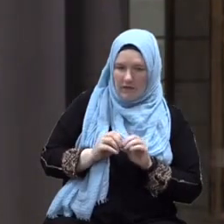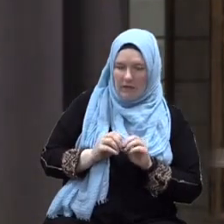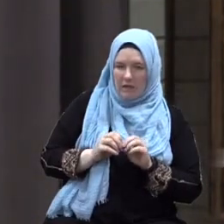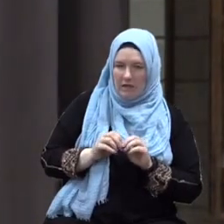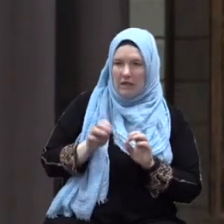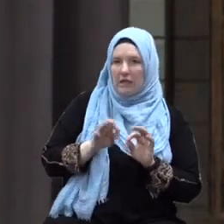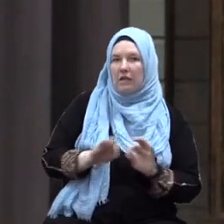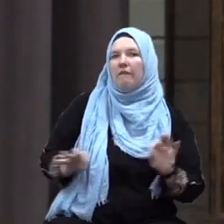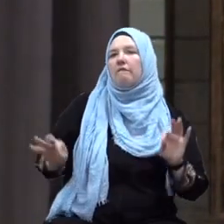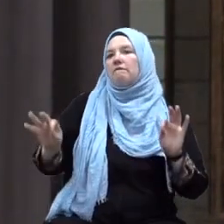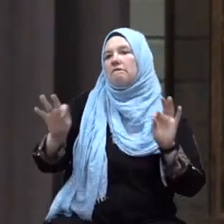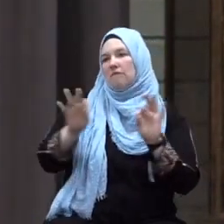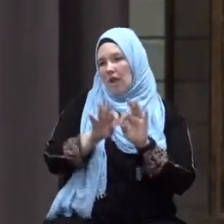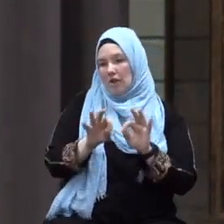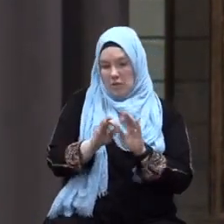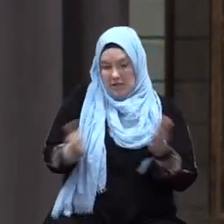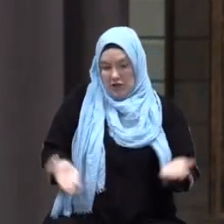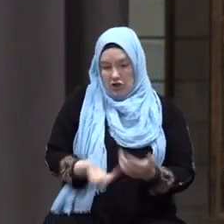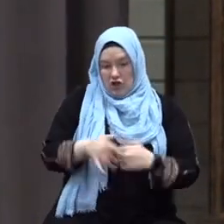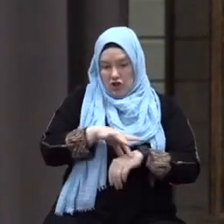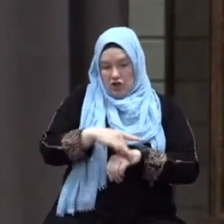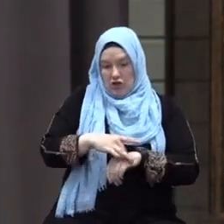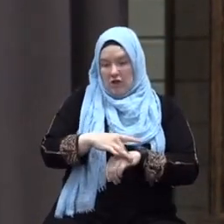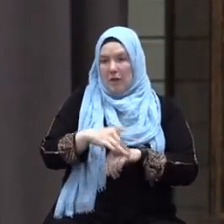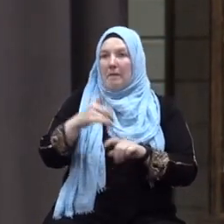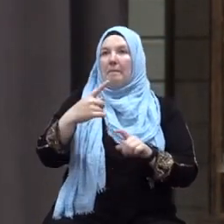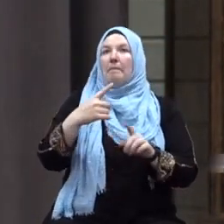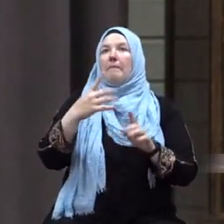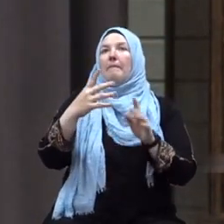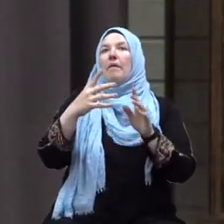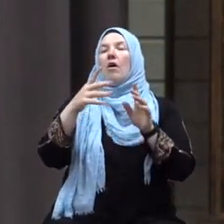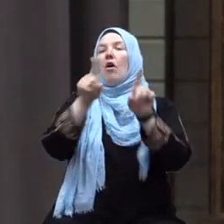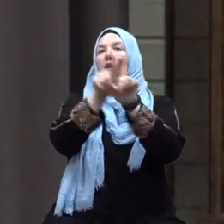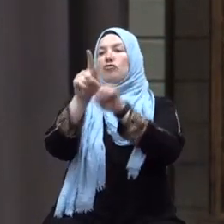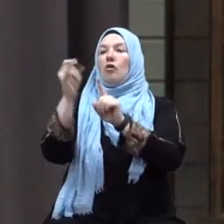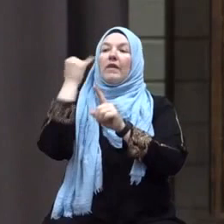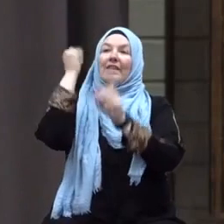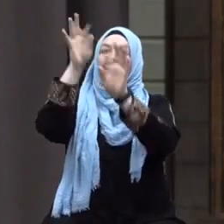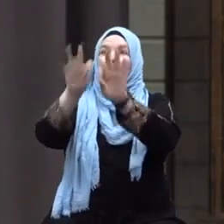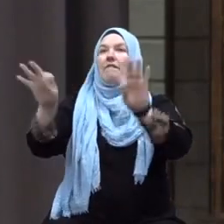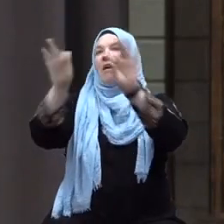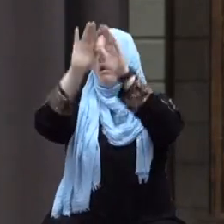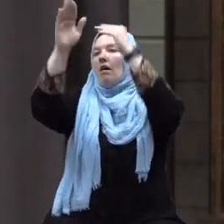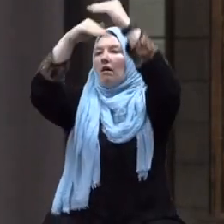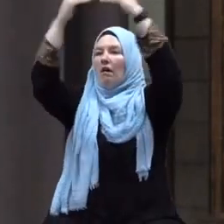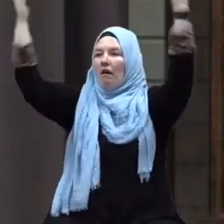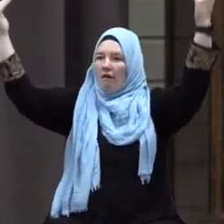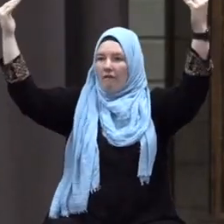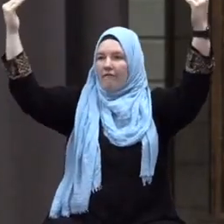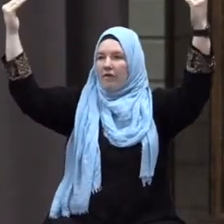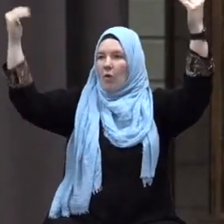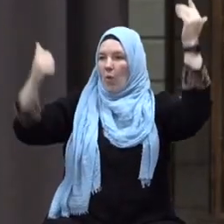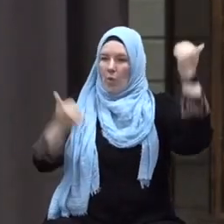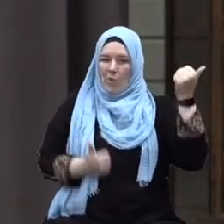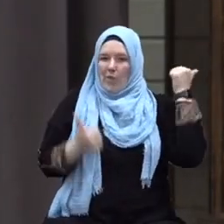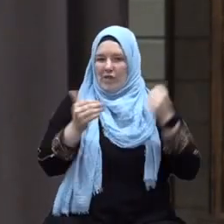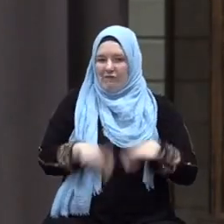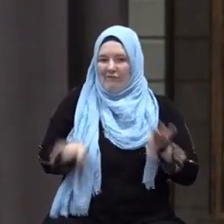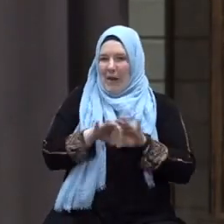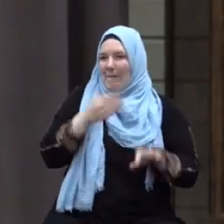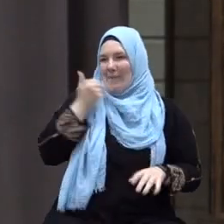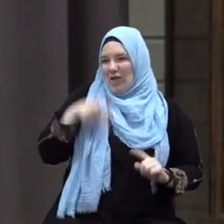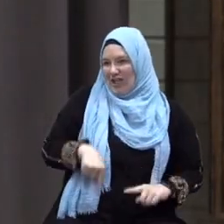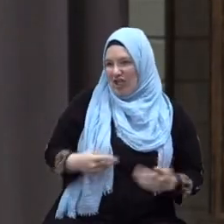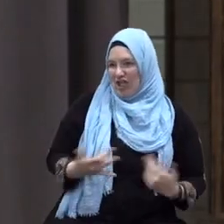the value of the hereafter, then we make a choice. We decide which value is better in